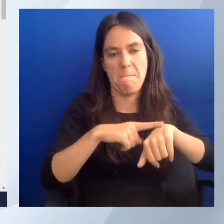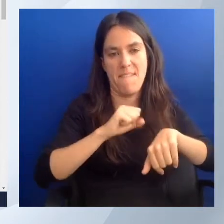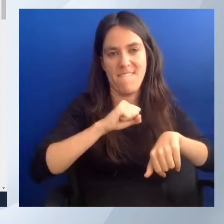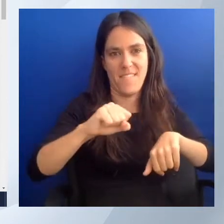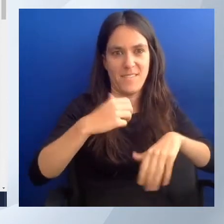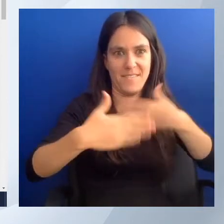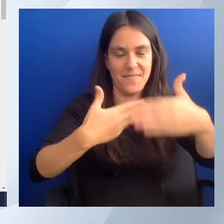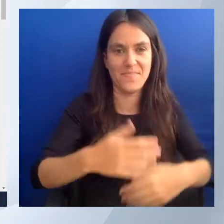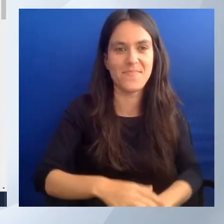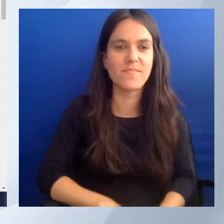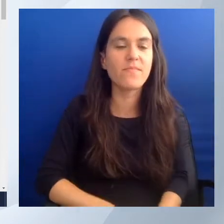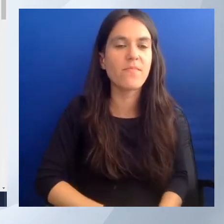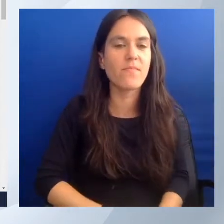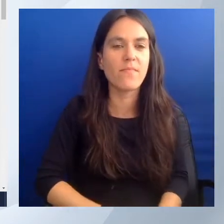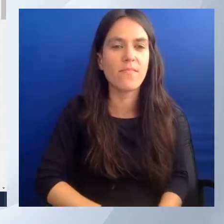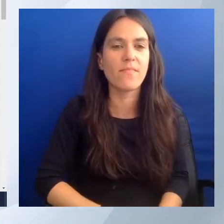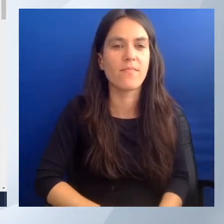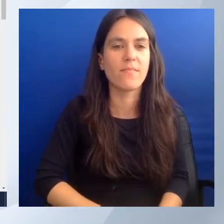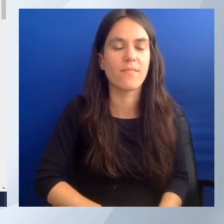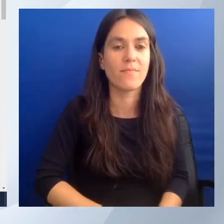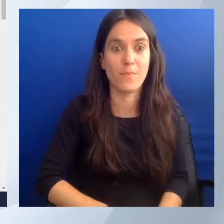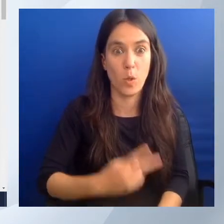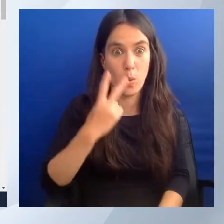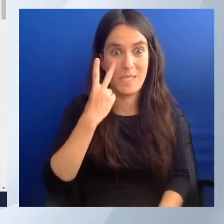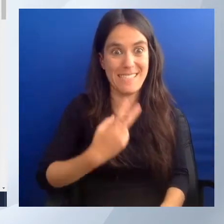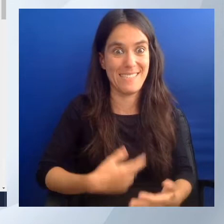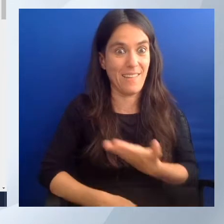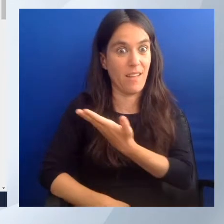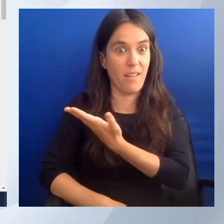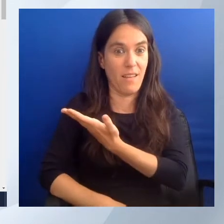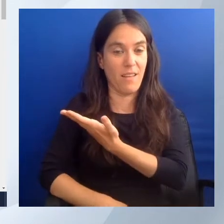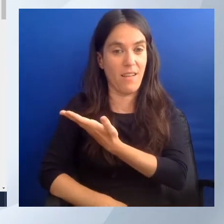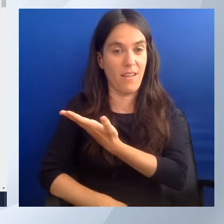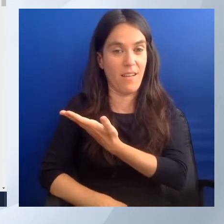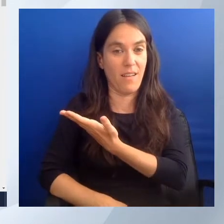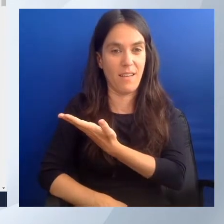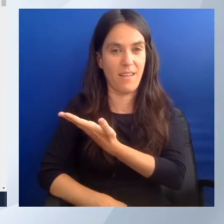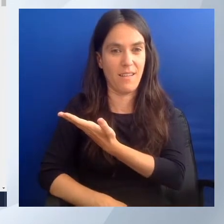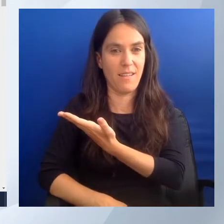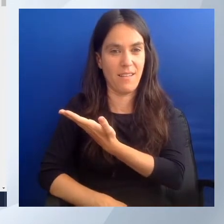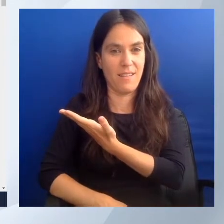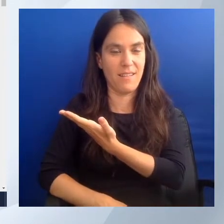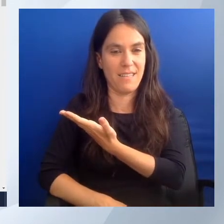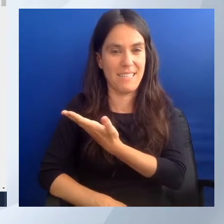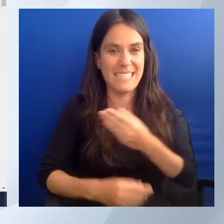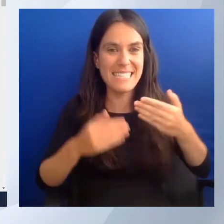happens here is that we're loading a data set from disk using the pandas library, which is a